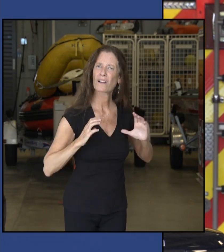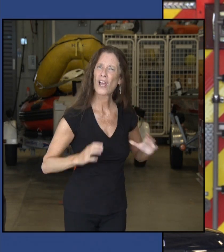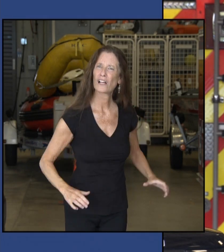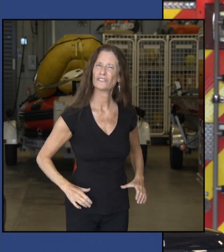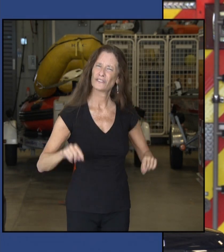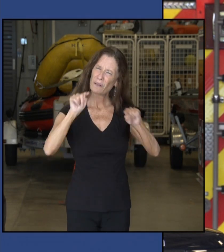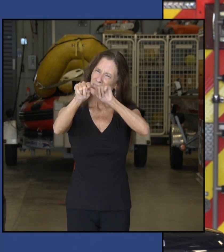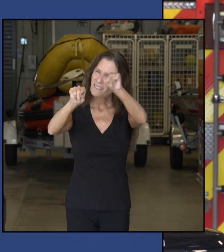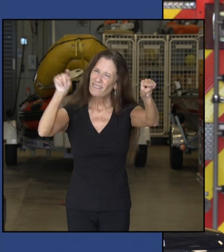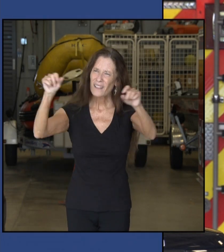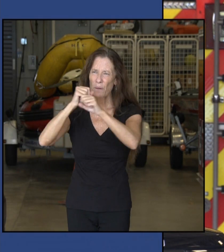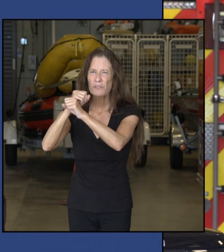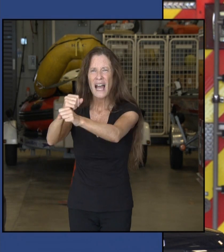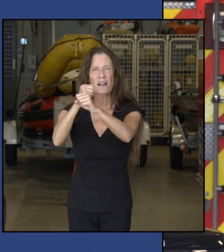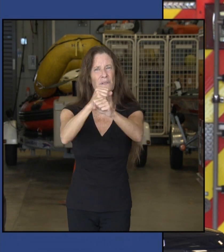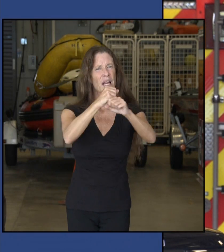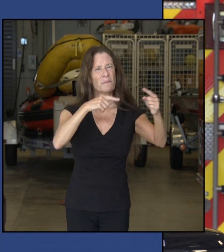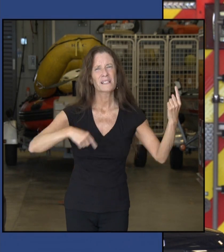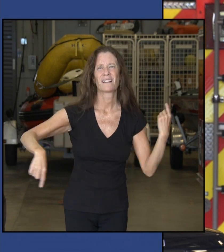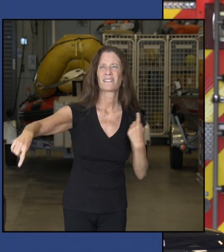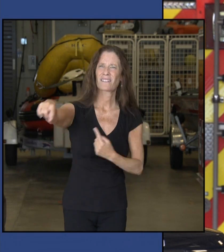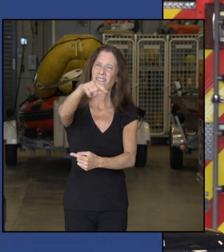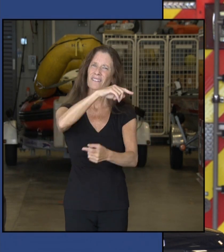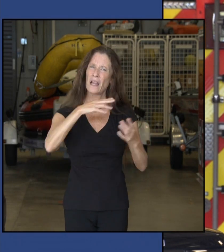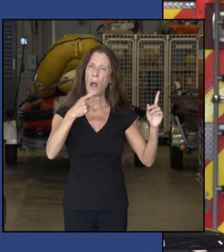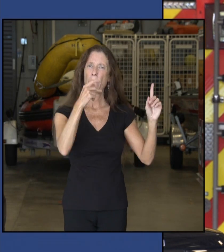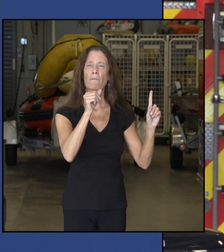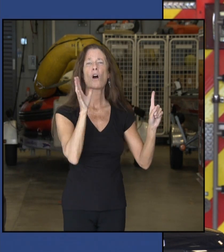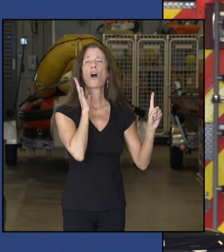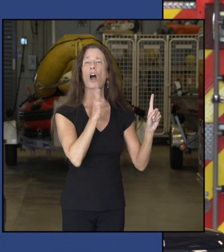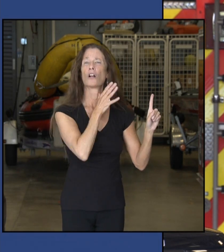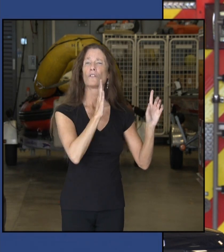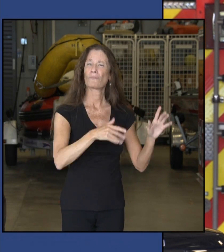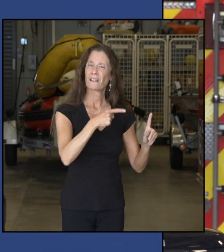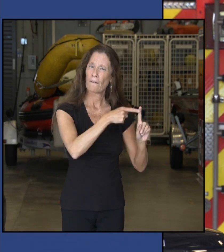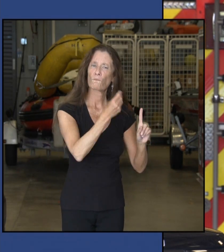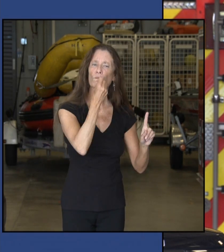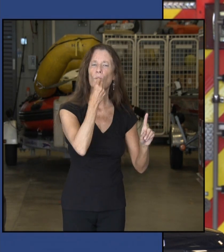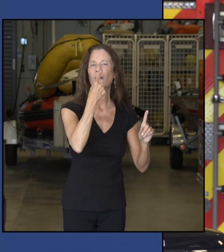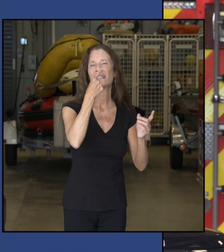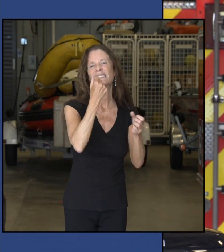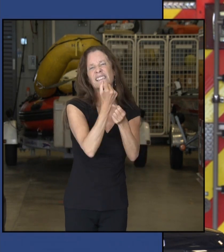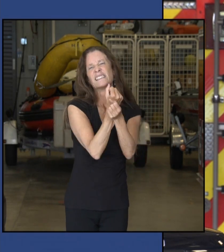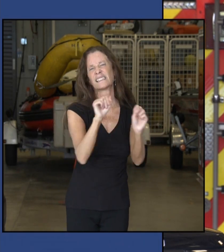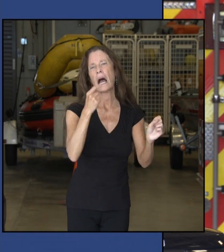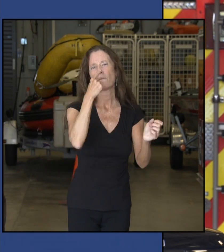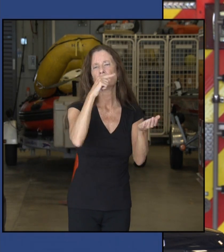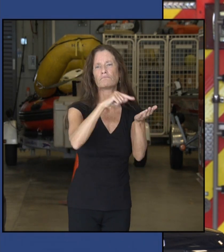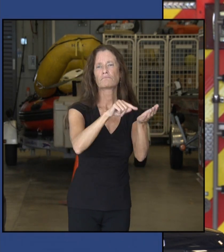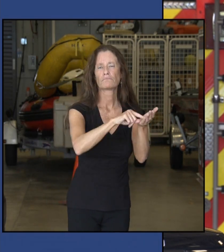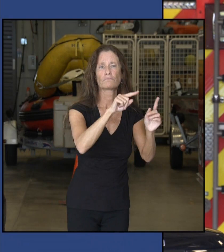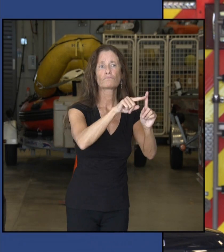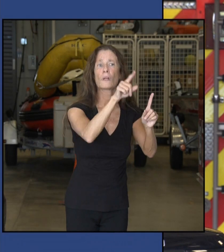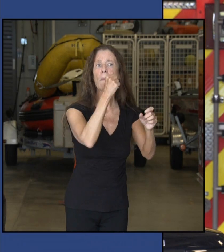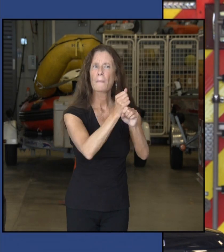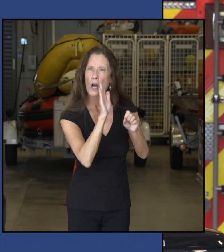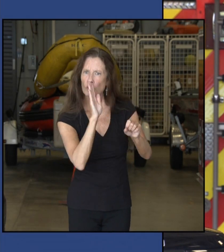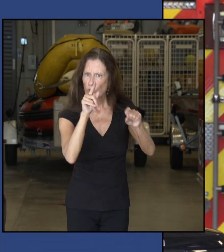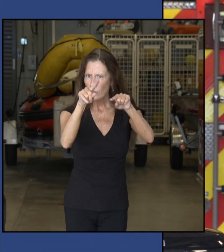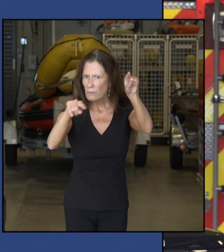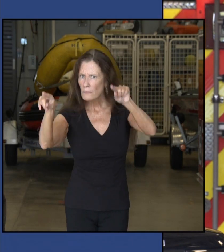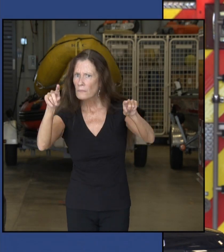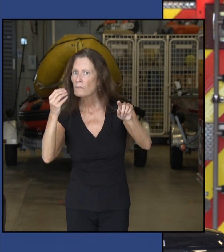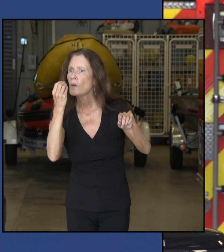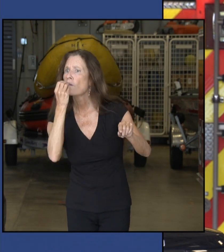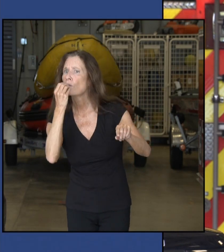food safety inspectors enforce the Pennsylvania Food Code, ensuring that food sold in Pennsylvania is safe to eat.